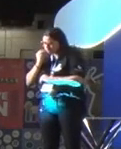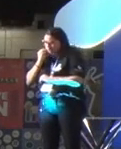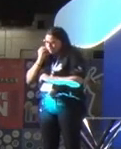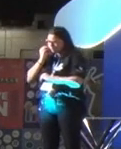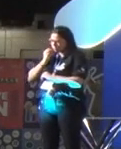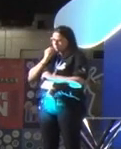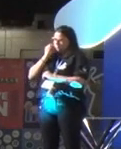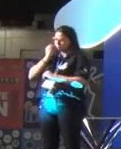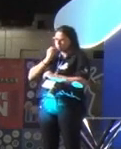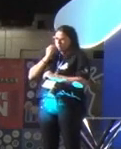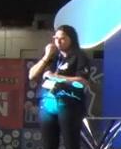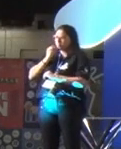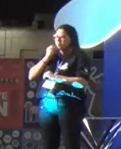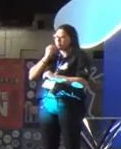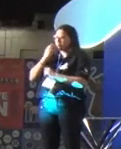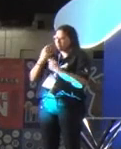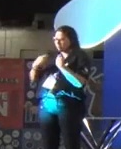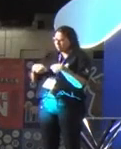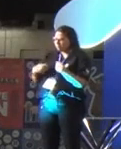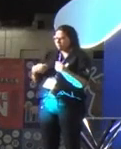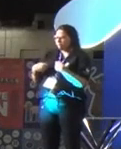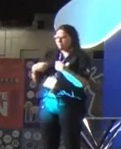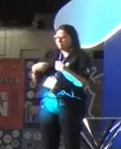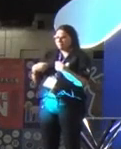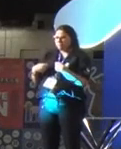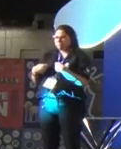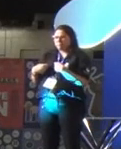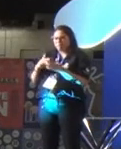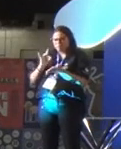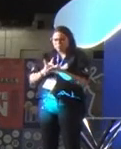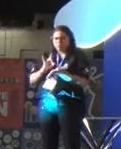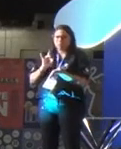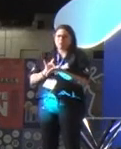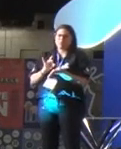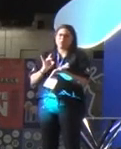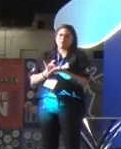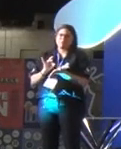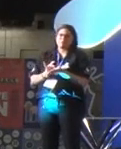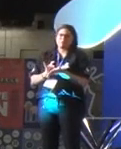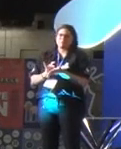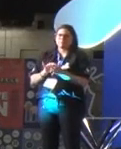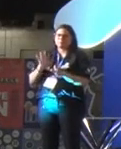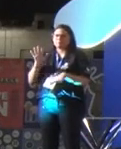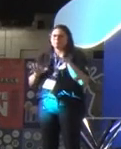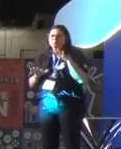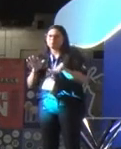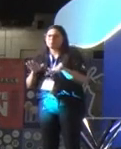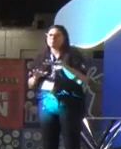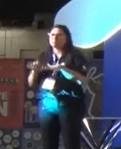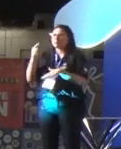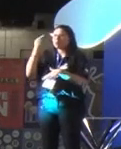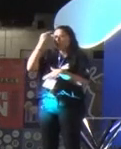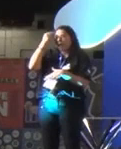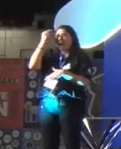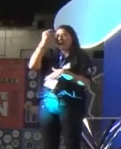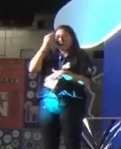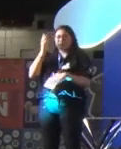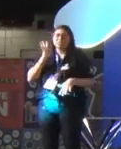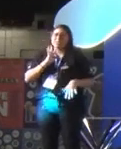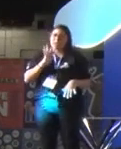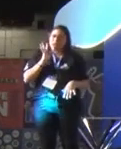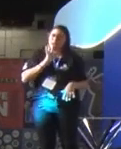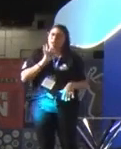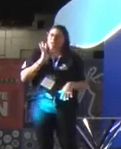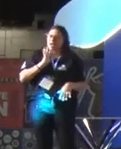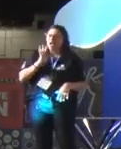all of us, that feeling like, I can't go on, it's too much, things will never get better. There you are. He summed